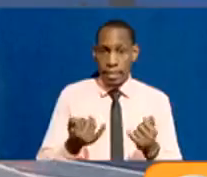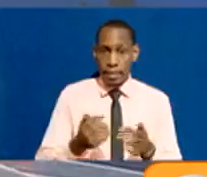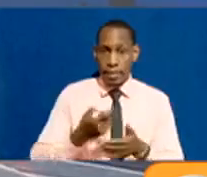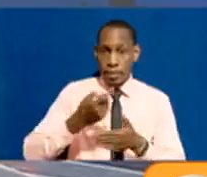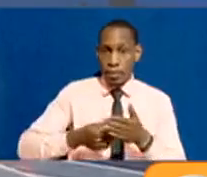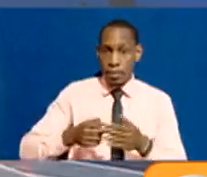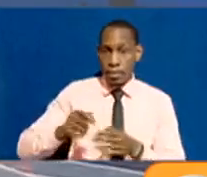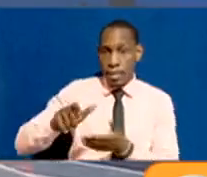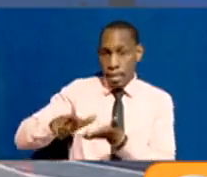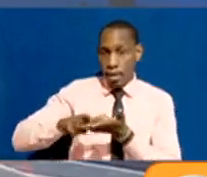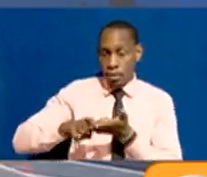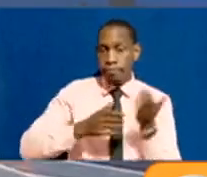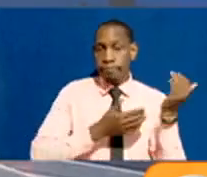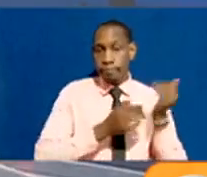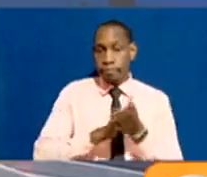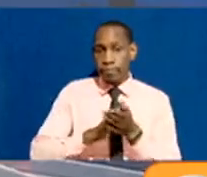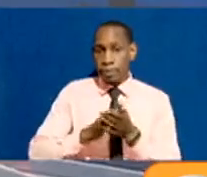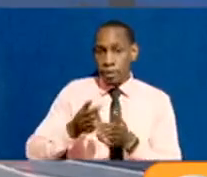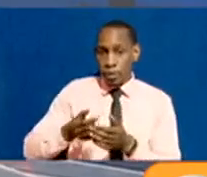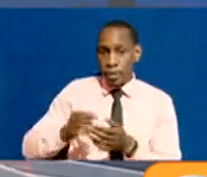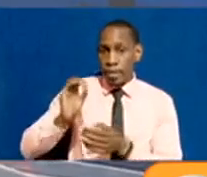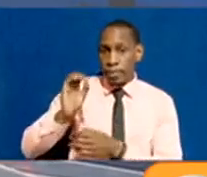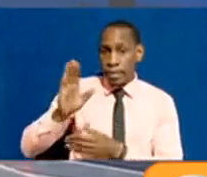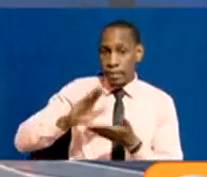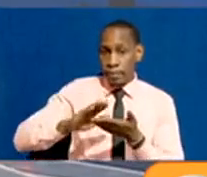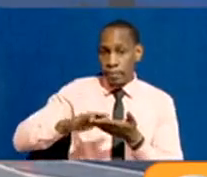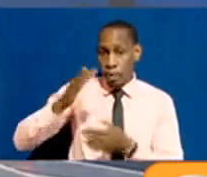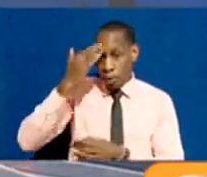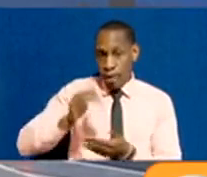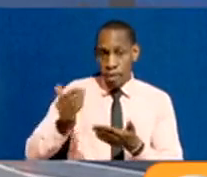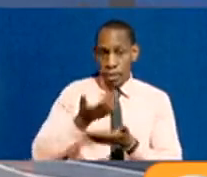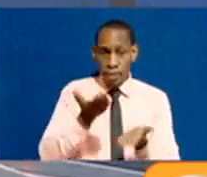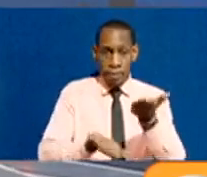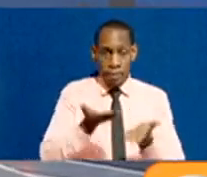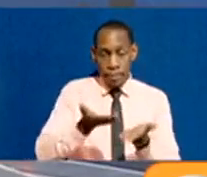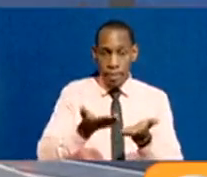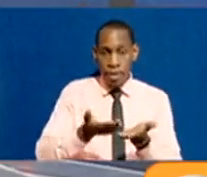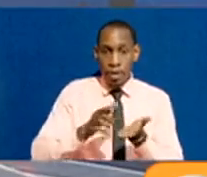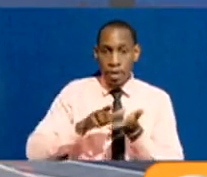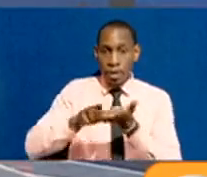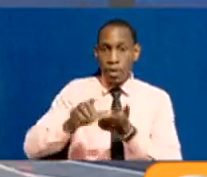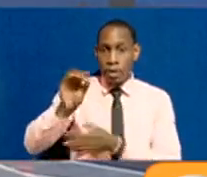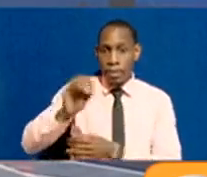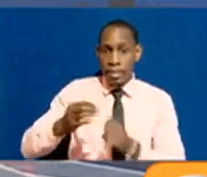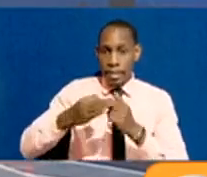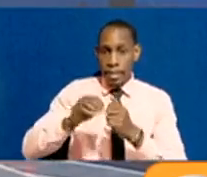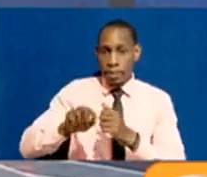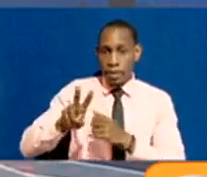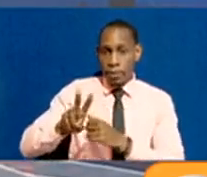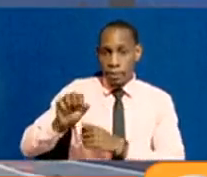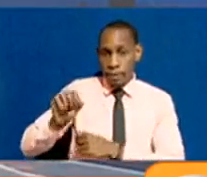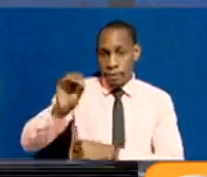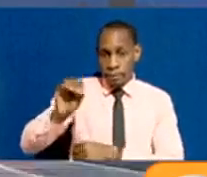The cost of loans is expected to jump sharply after the lifting of the benchmark lending rate to